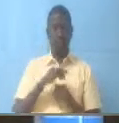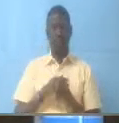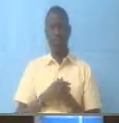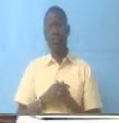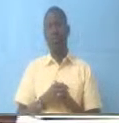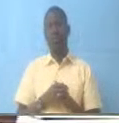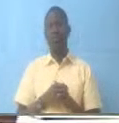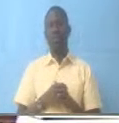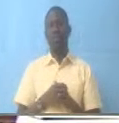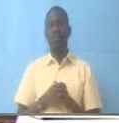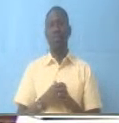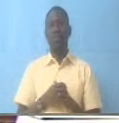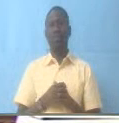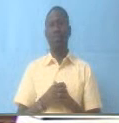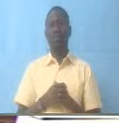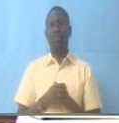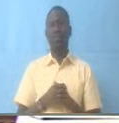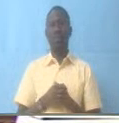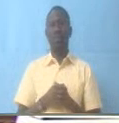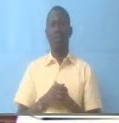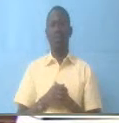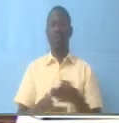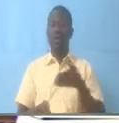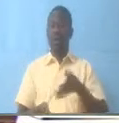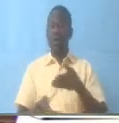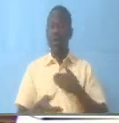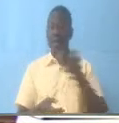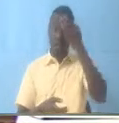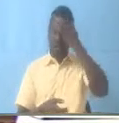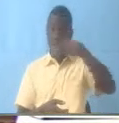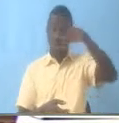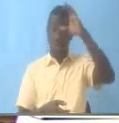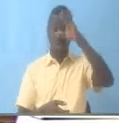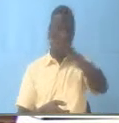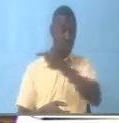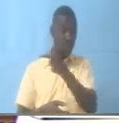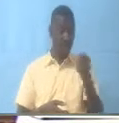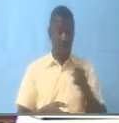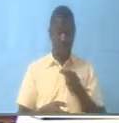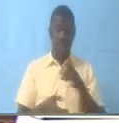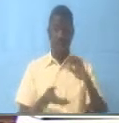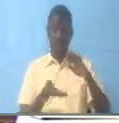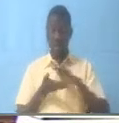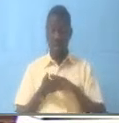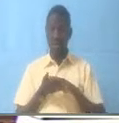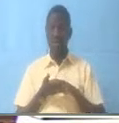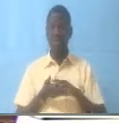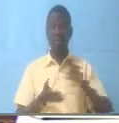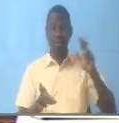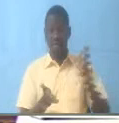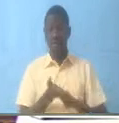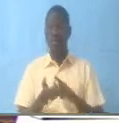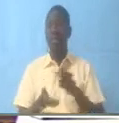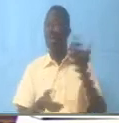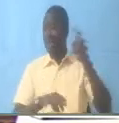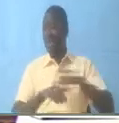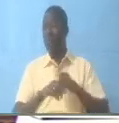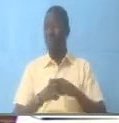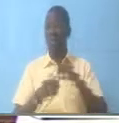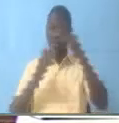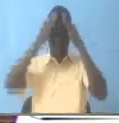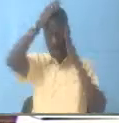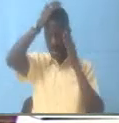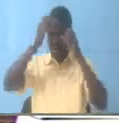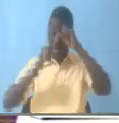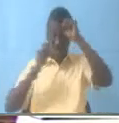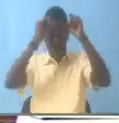ko. The Commission has received evidence that the military government did not adhere to the voice of the bar with respect to the